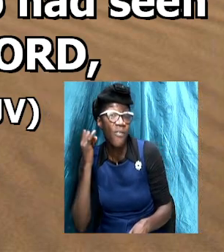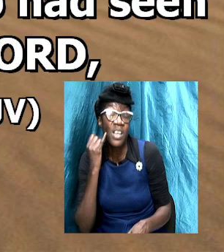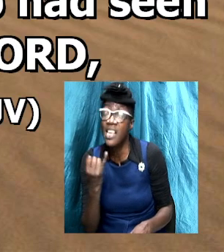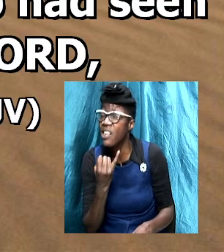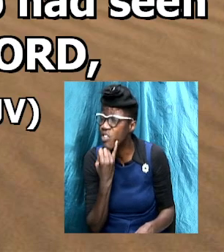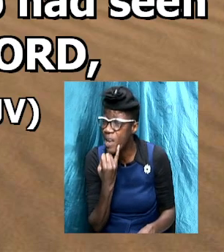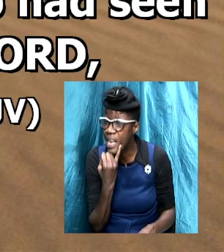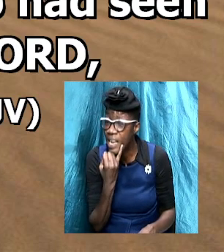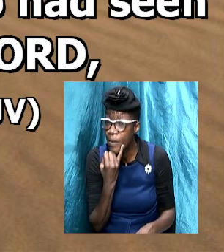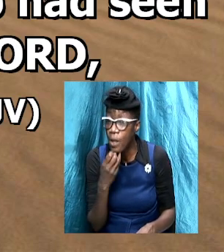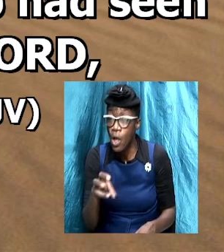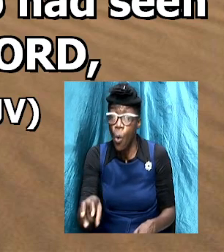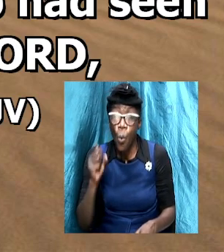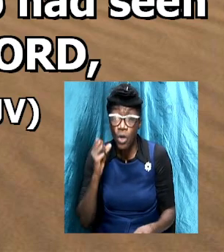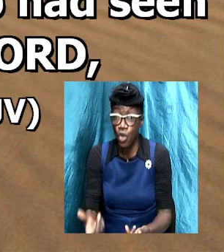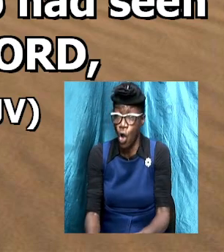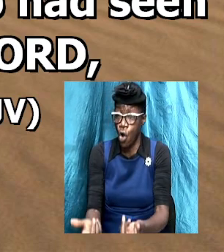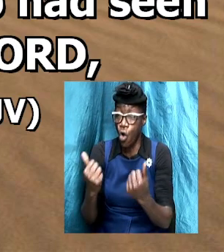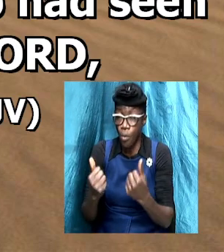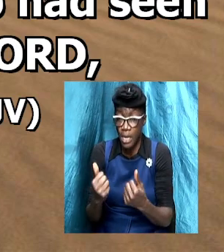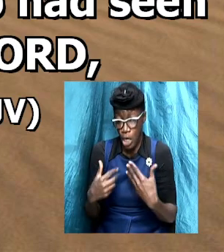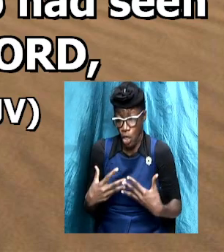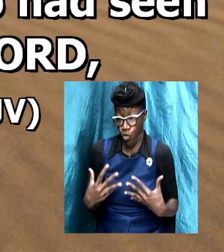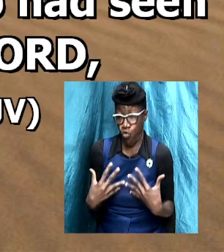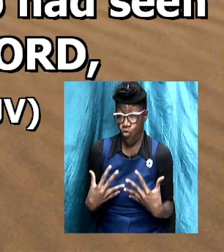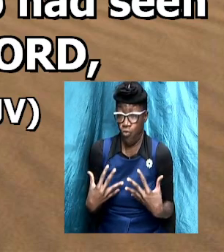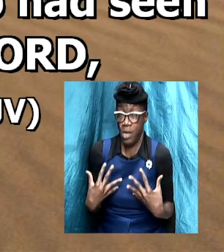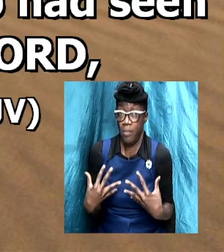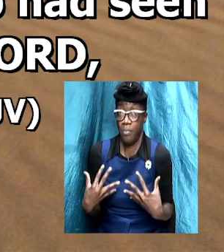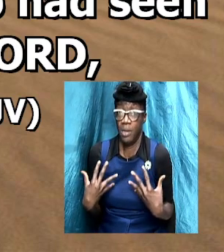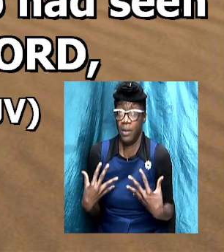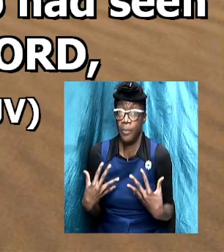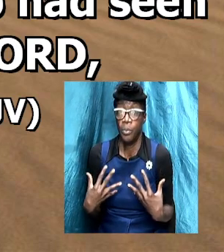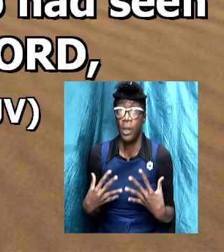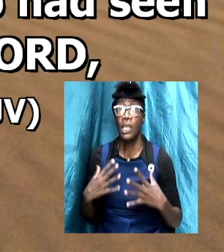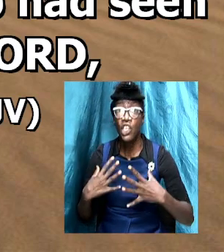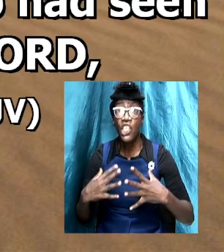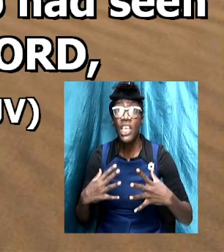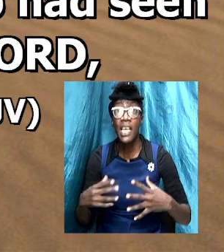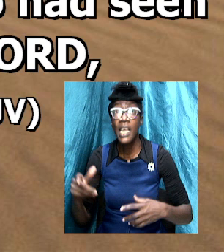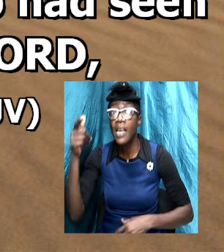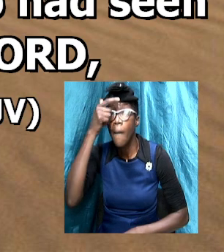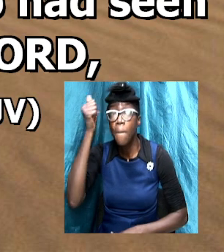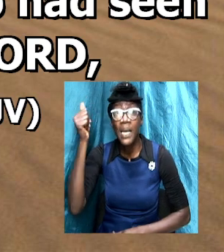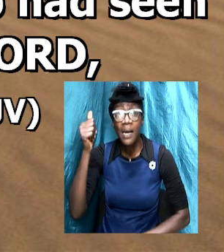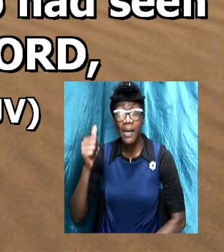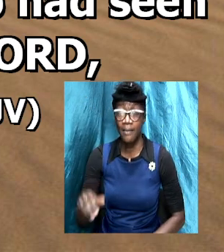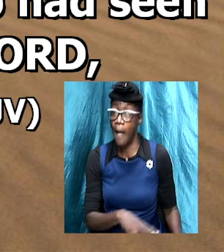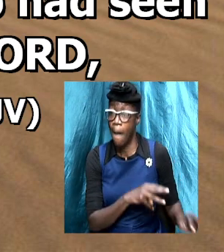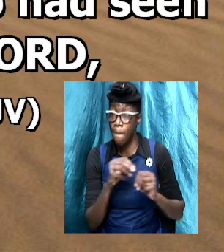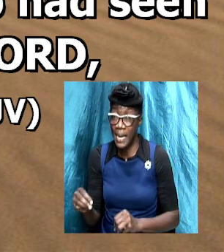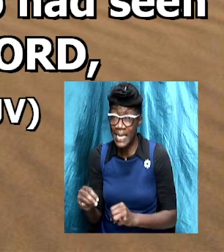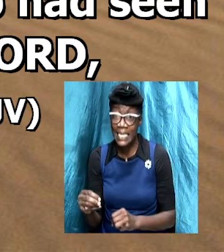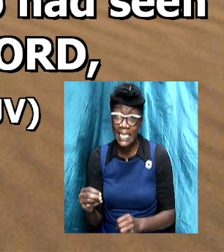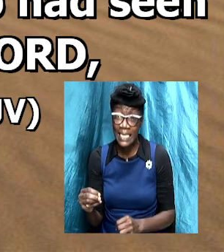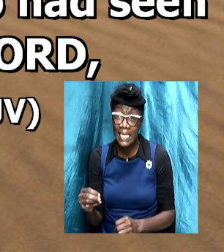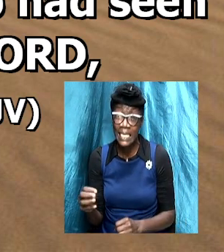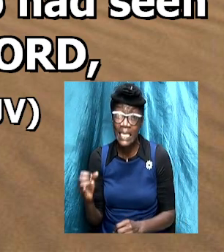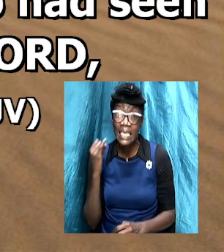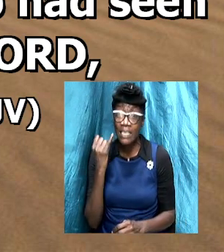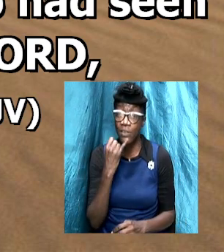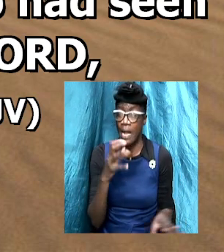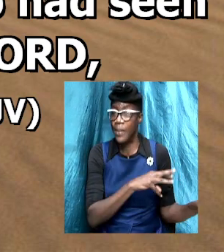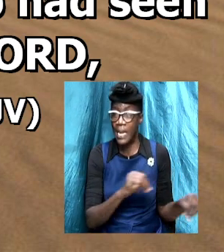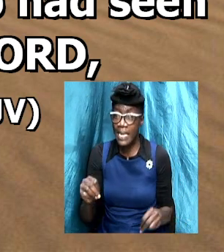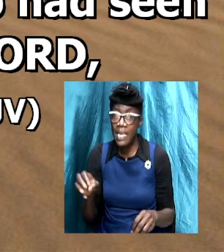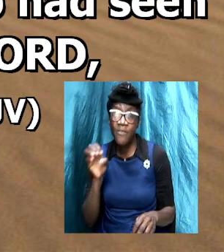that heard that Israel was coming, they were trembling. They were shaking because mighty Israel, imagine that they left Egypt as